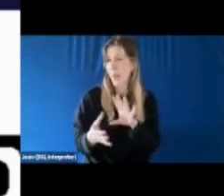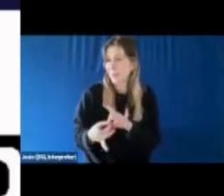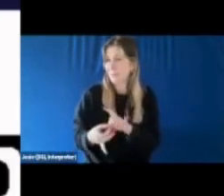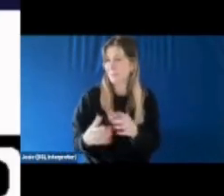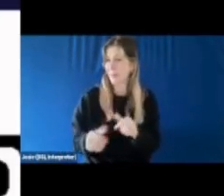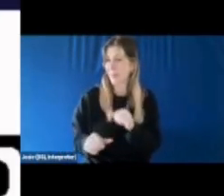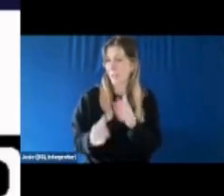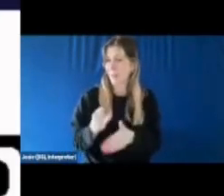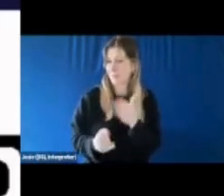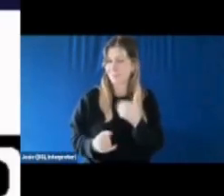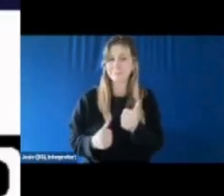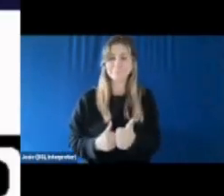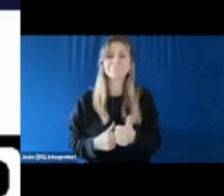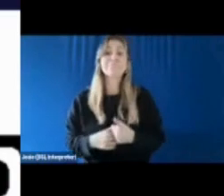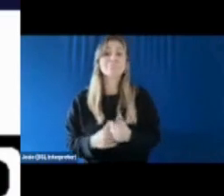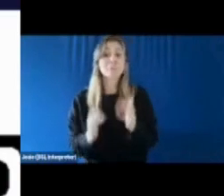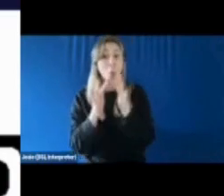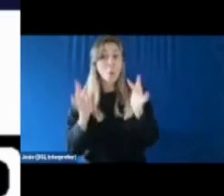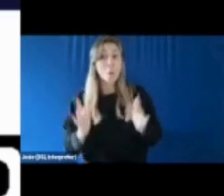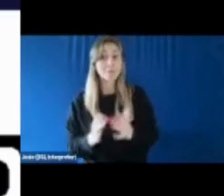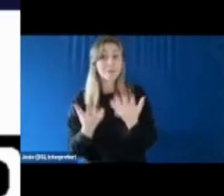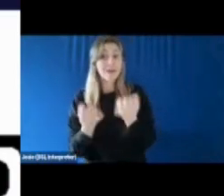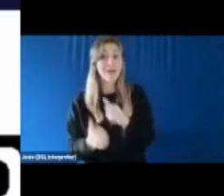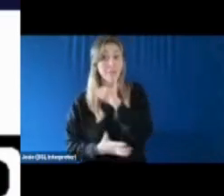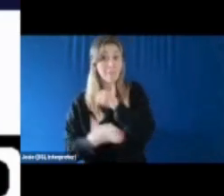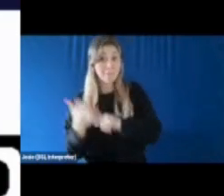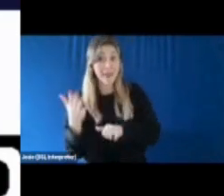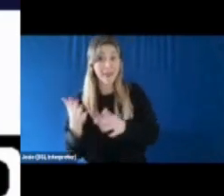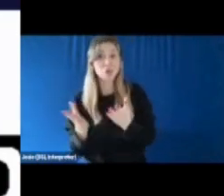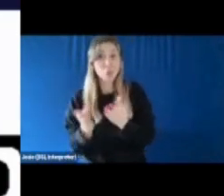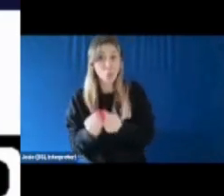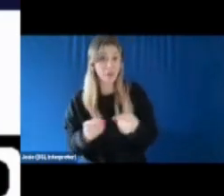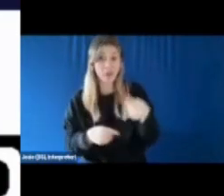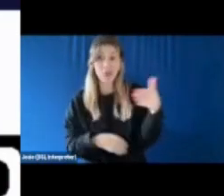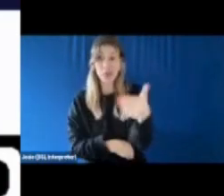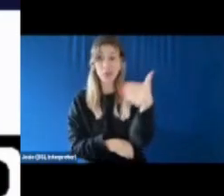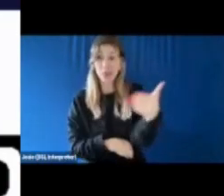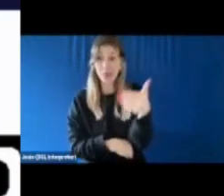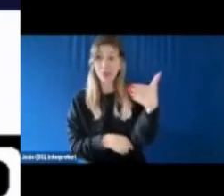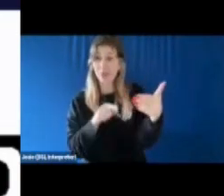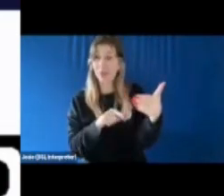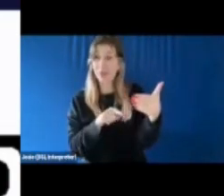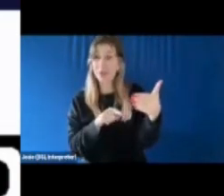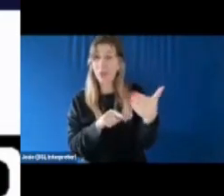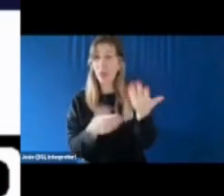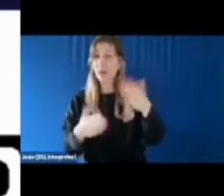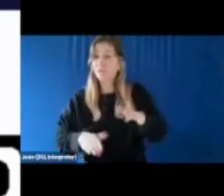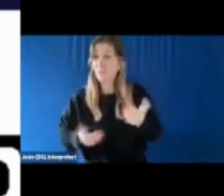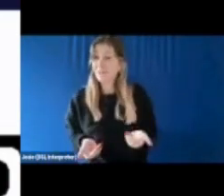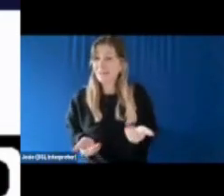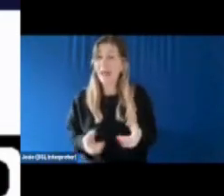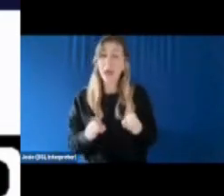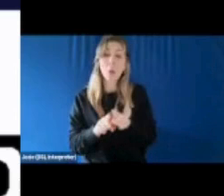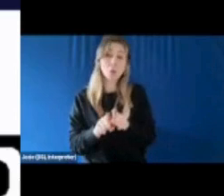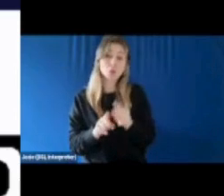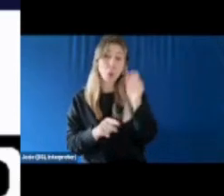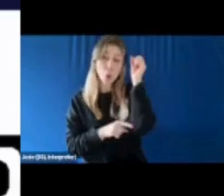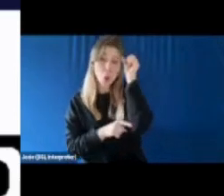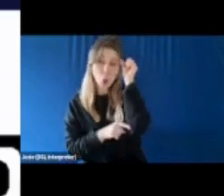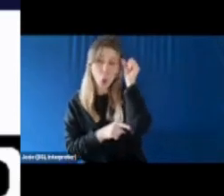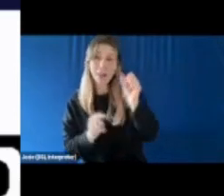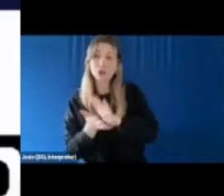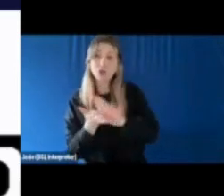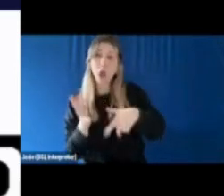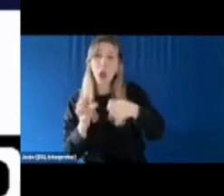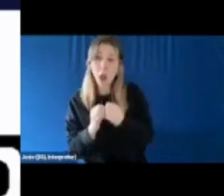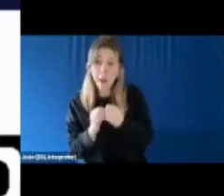There's a page on our website with all of the slides from today, links to some of my articles on our Knowledge Hub, as well as a short 2-page crib